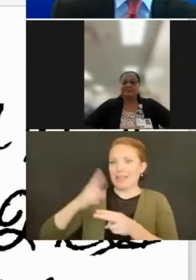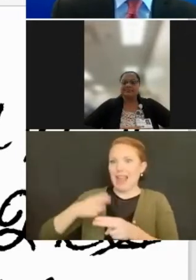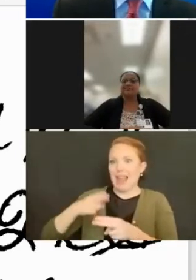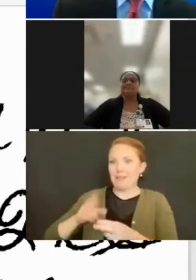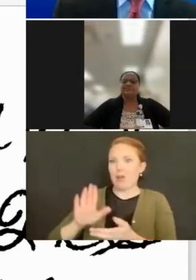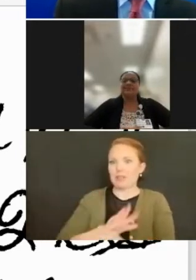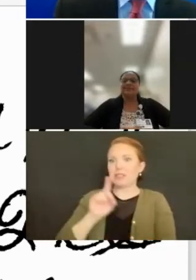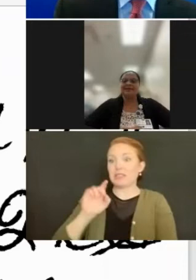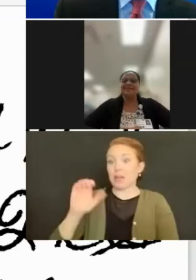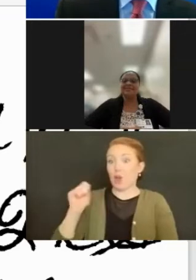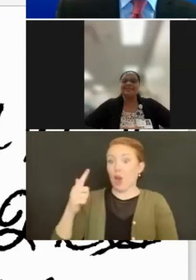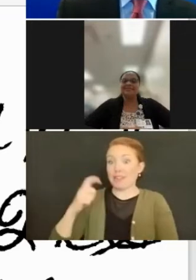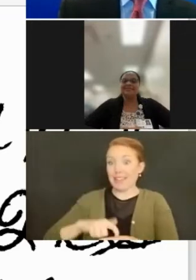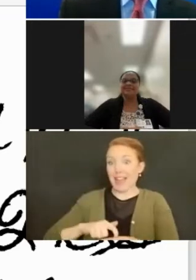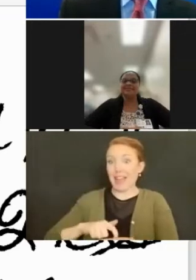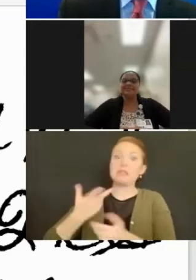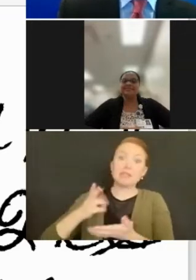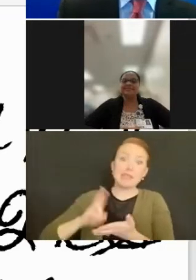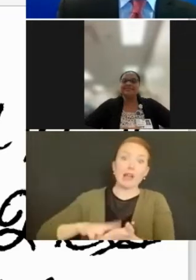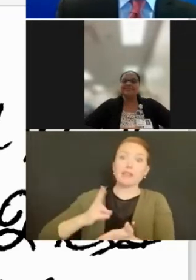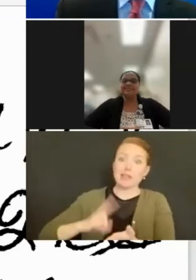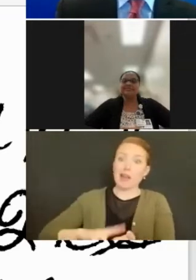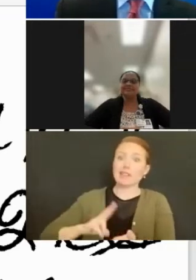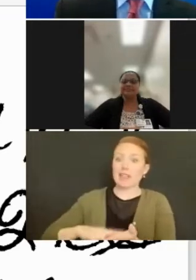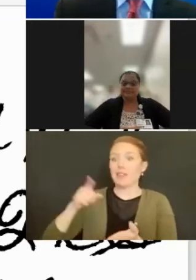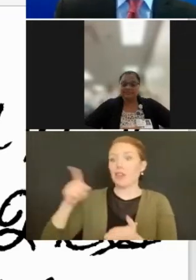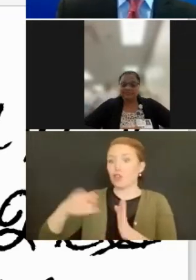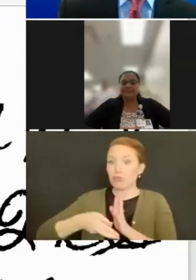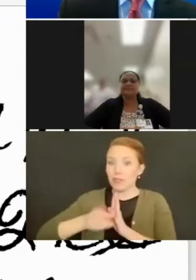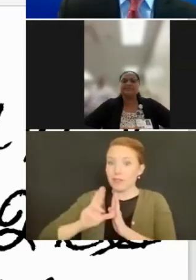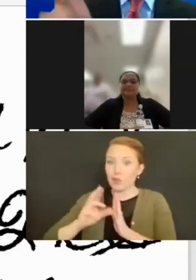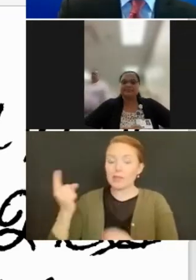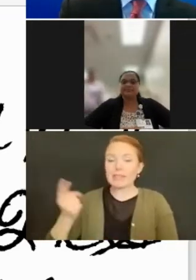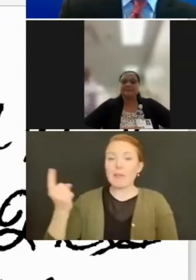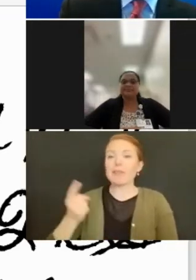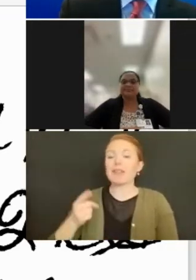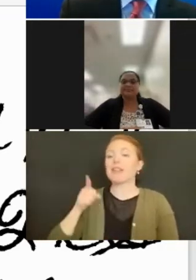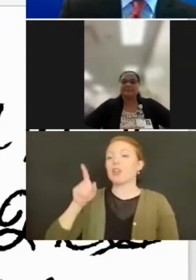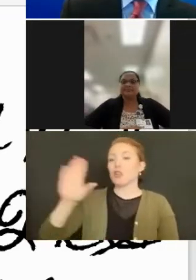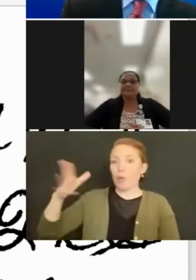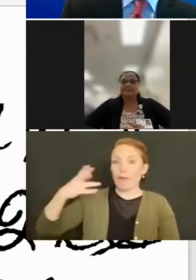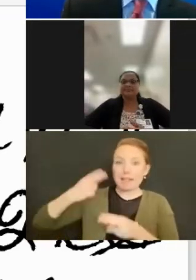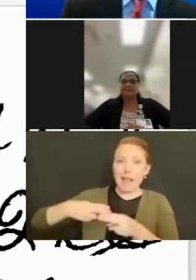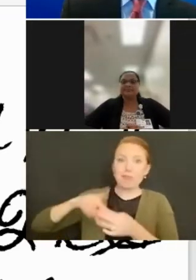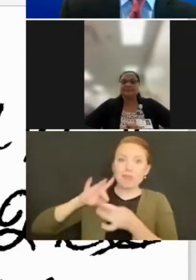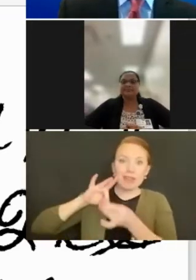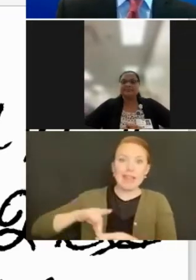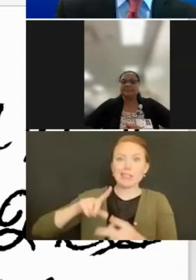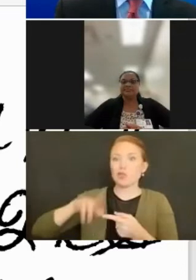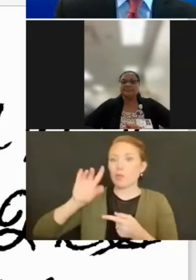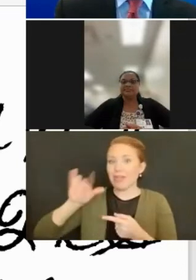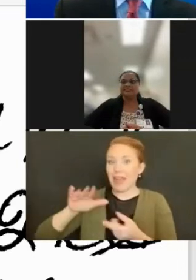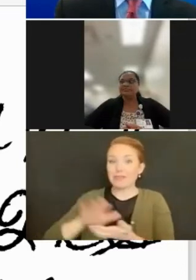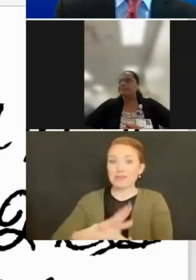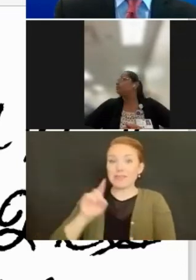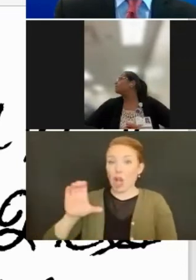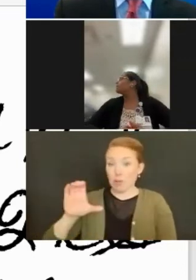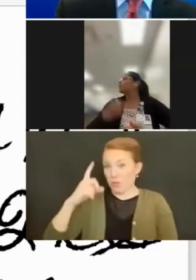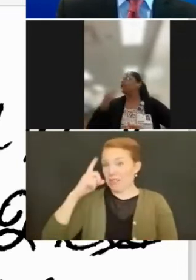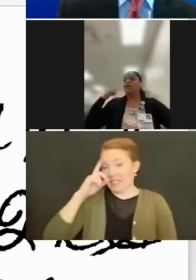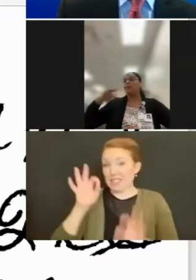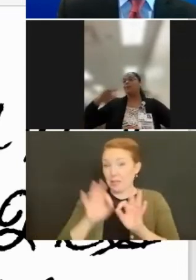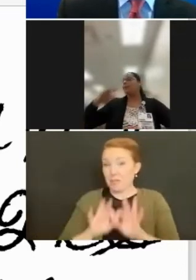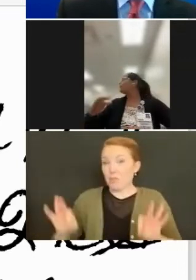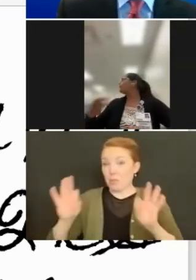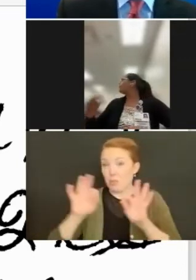time. Signing off Yes. that you reviewed something, that your name is attached to it. Do you believe that everyone should